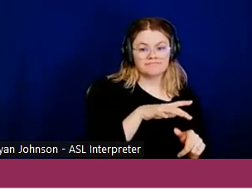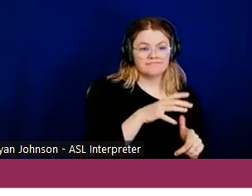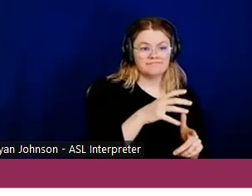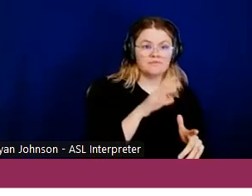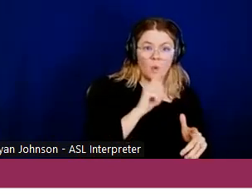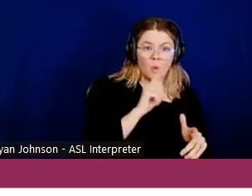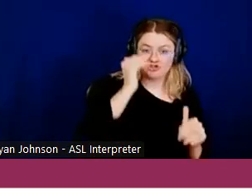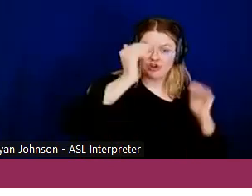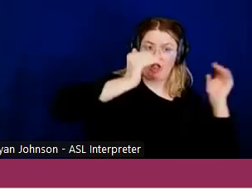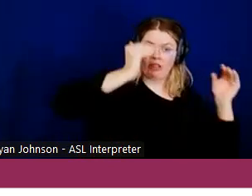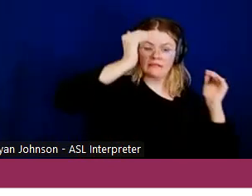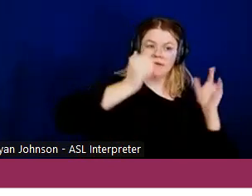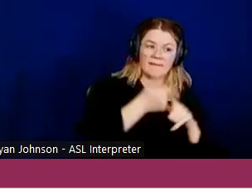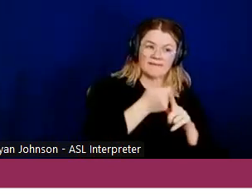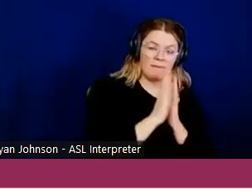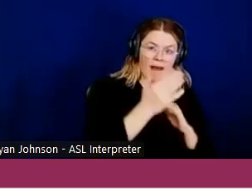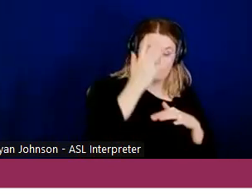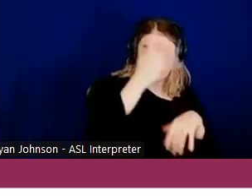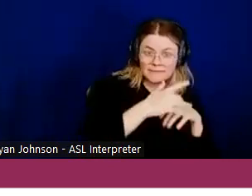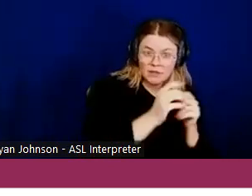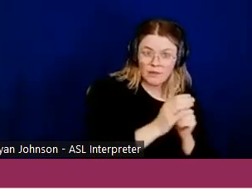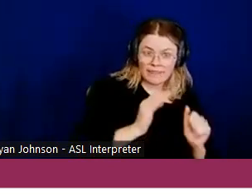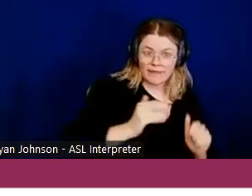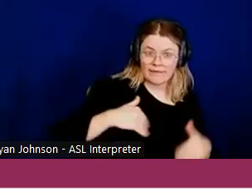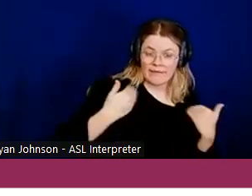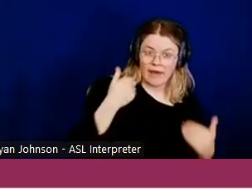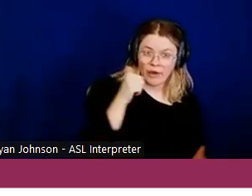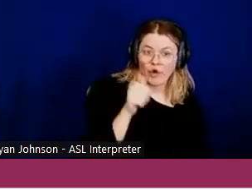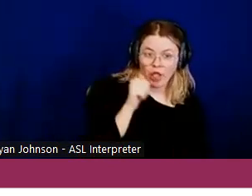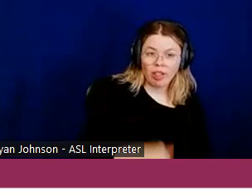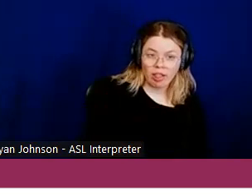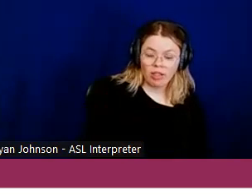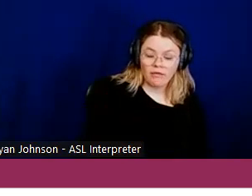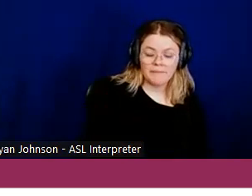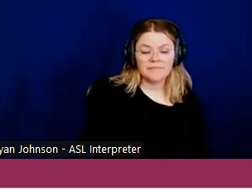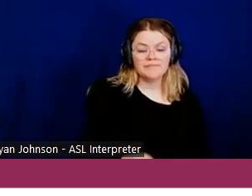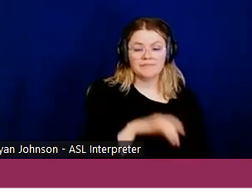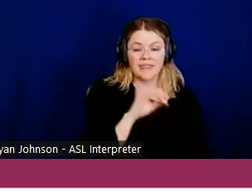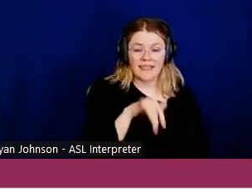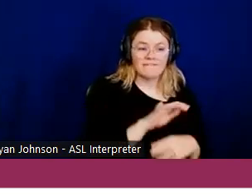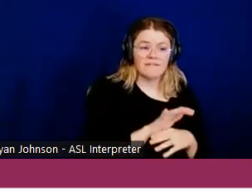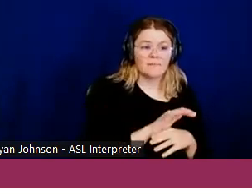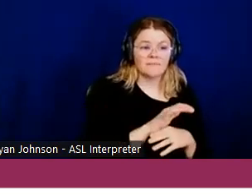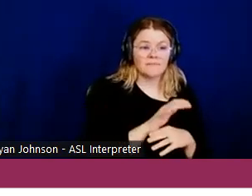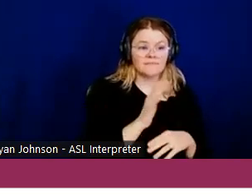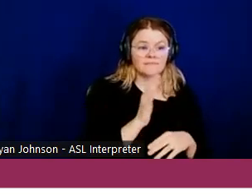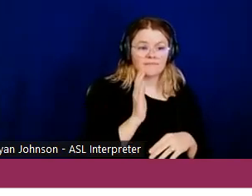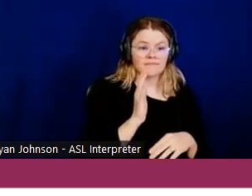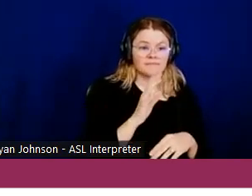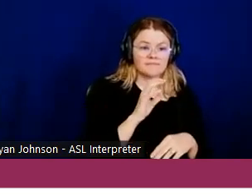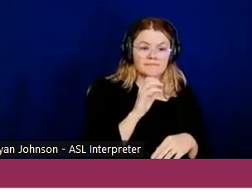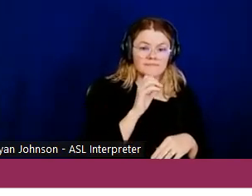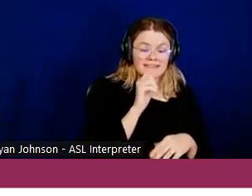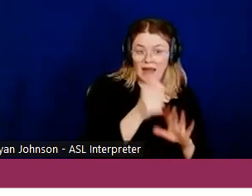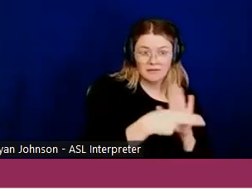minor. Um, and this film is known for being a comedy, or isn't known for being